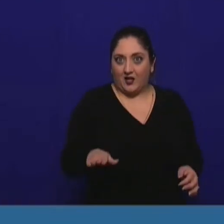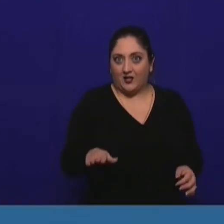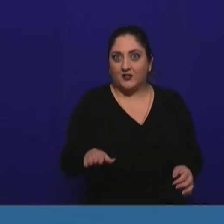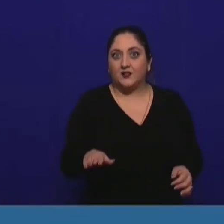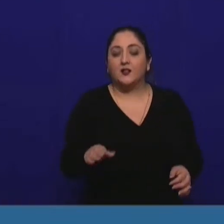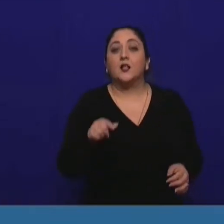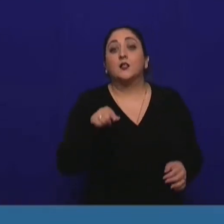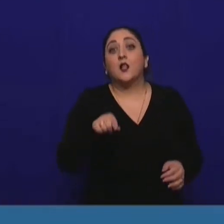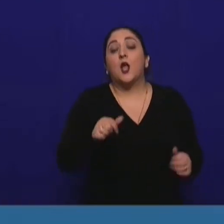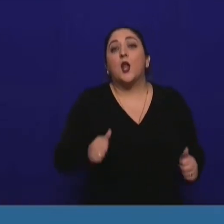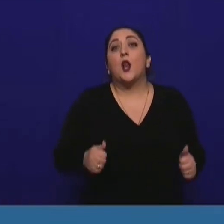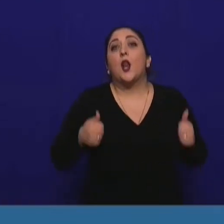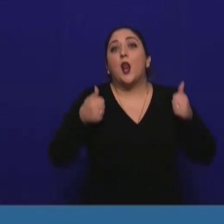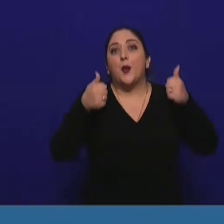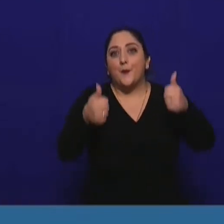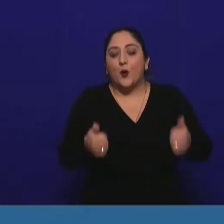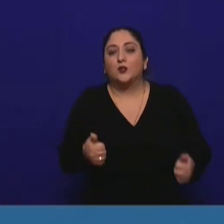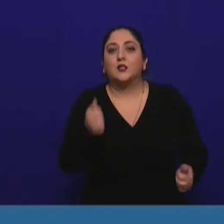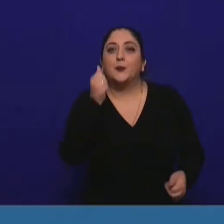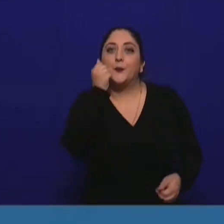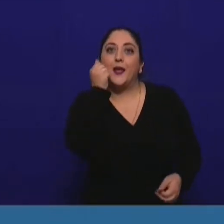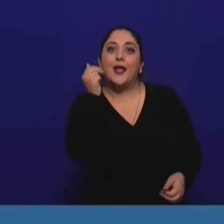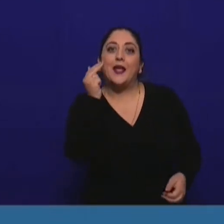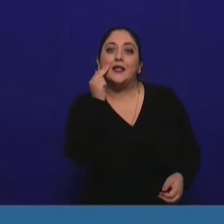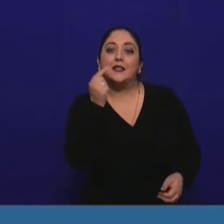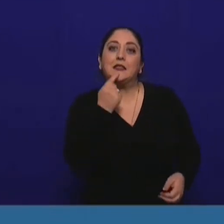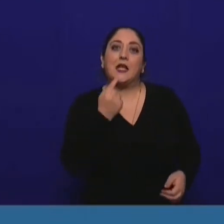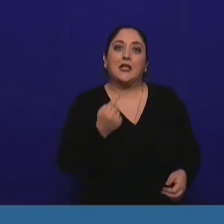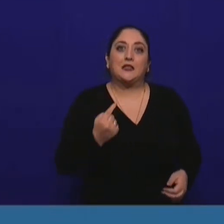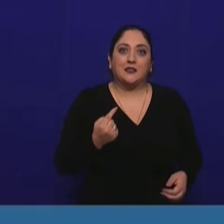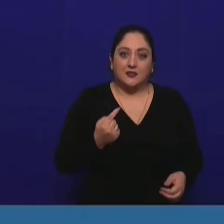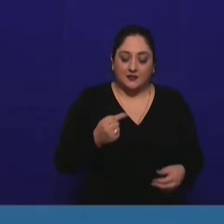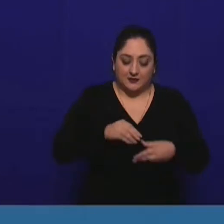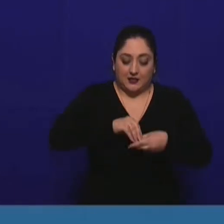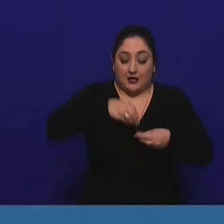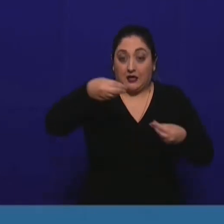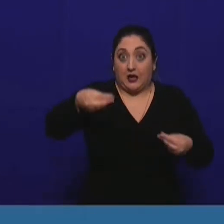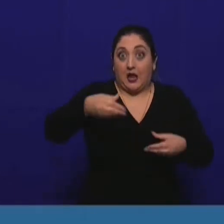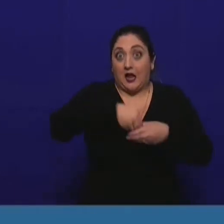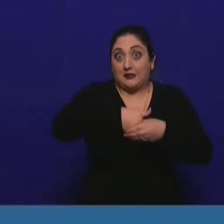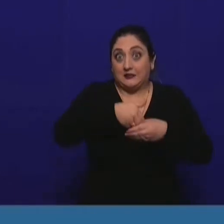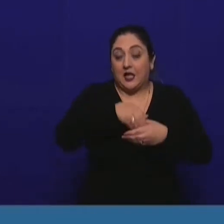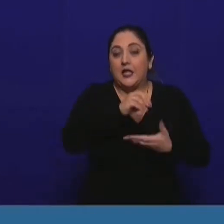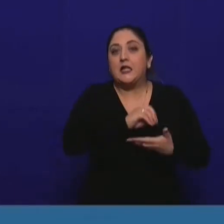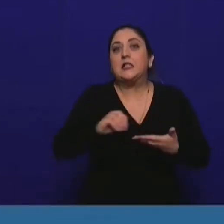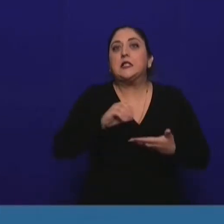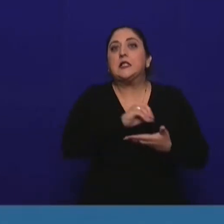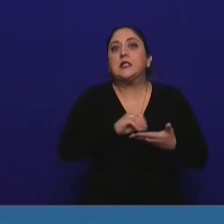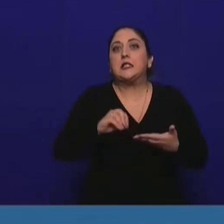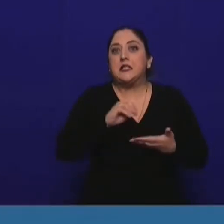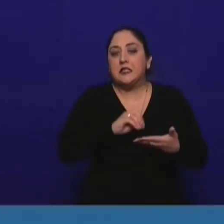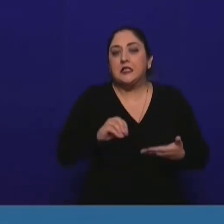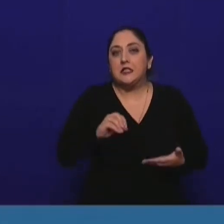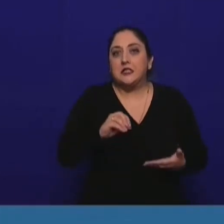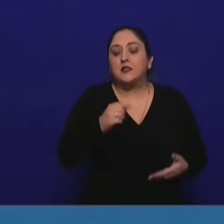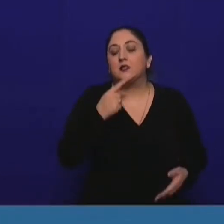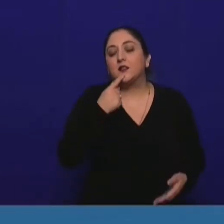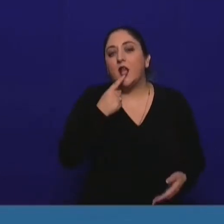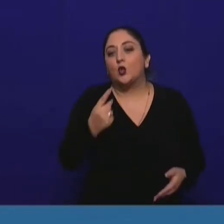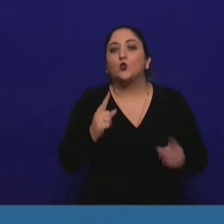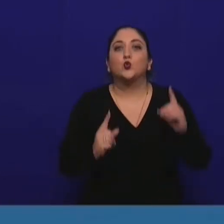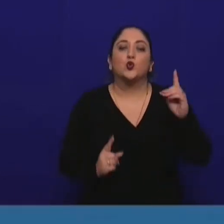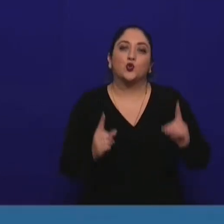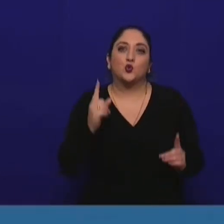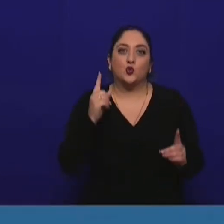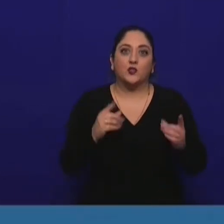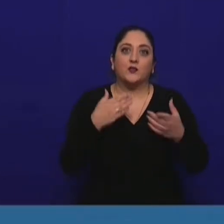Hemmhekk importanti li dik il-ġenitur li jkun qiegħed jirċievi din litra x'litra ħadd inbagħat fl-adress tat-tifel jinforma lil ġenitur li ieħor